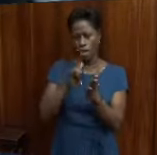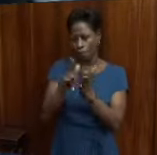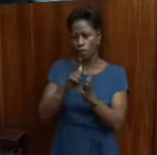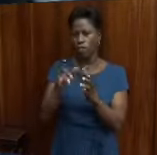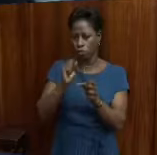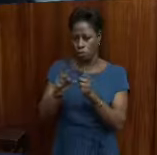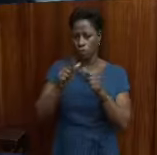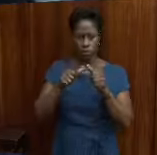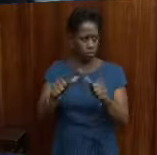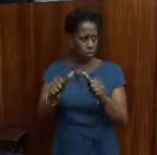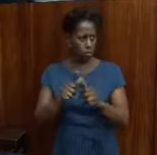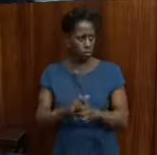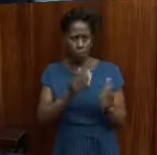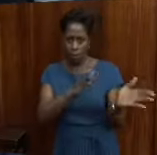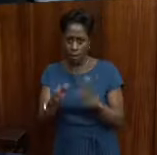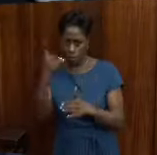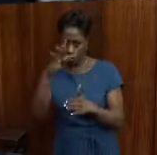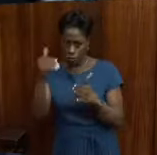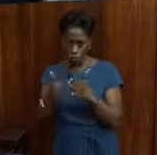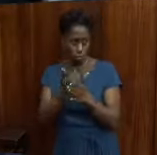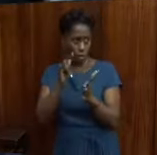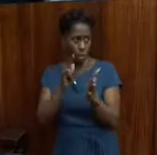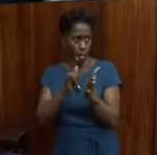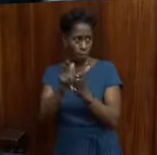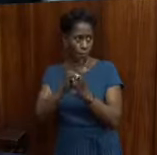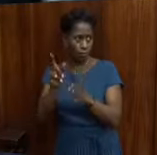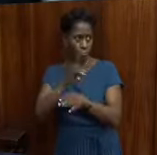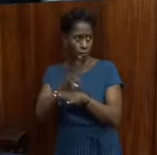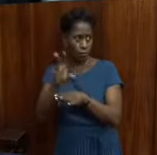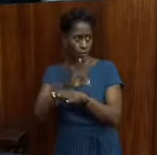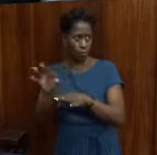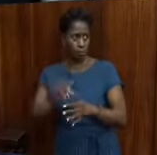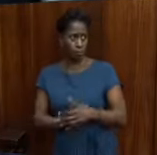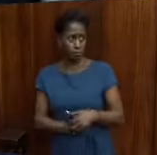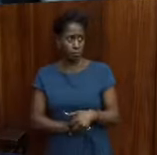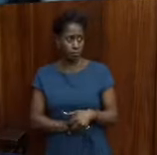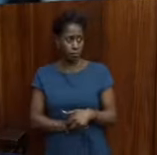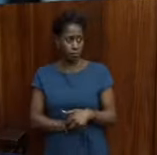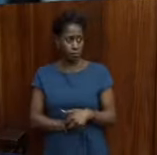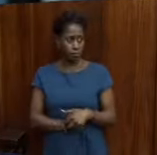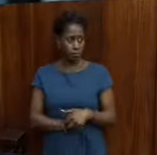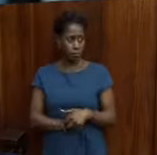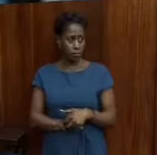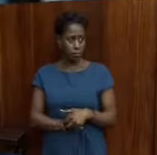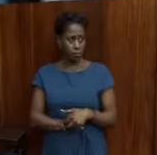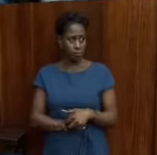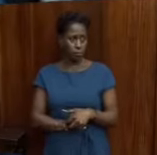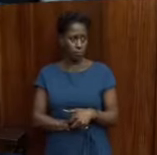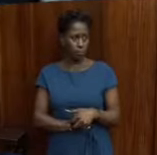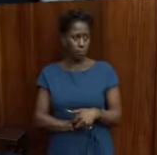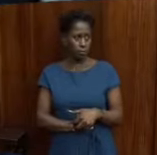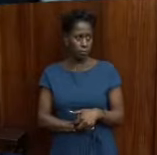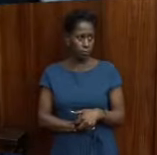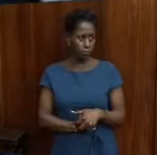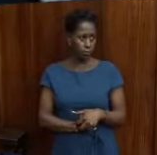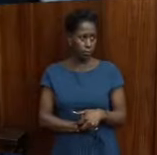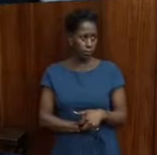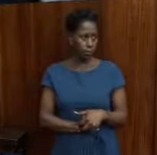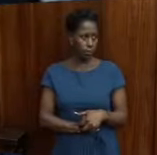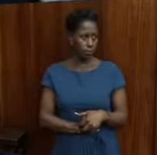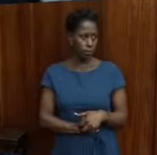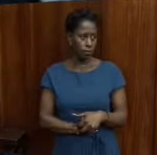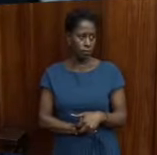them, the UDAP government in 2016 abandoned this model for the airport redevelopment and instead